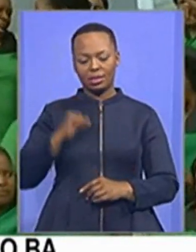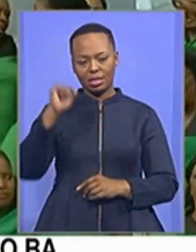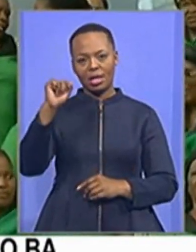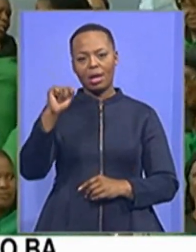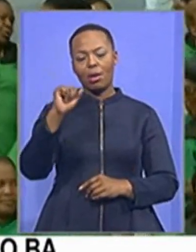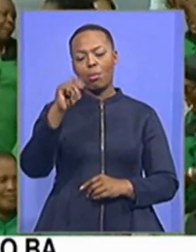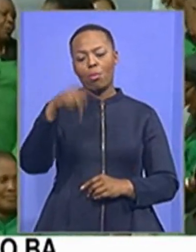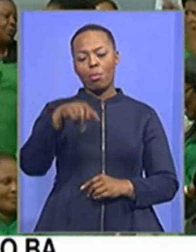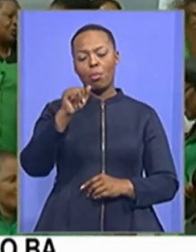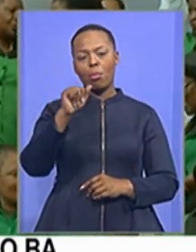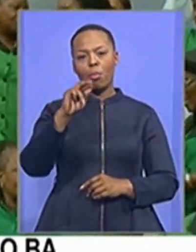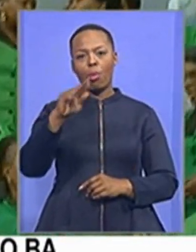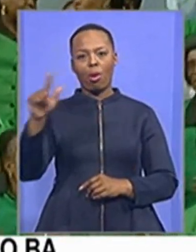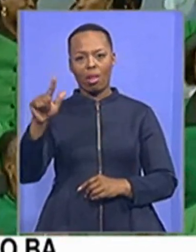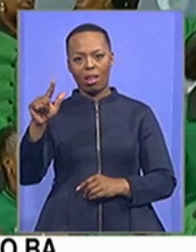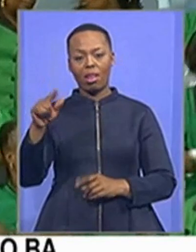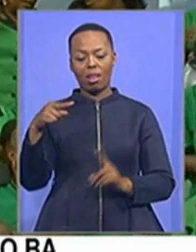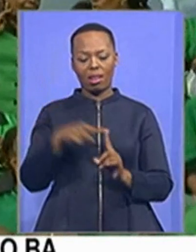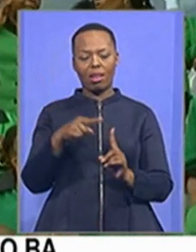is